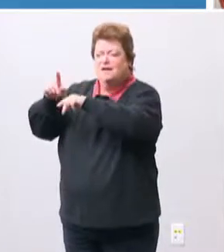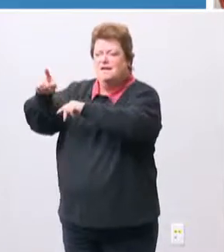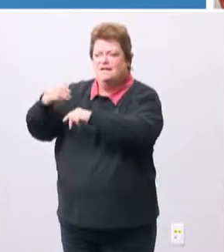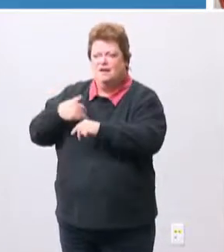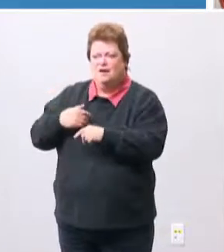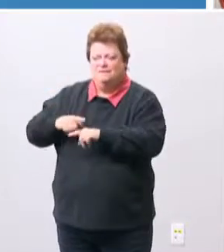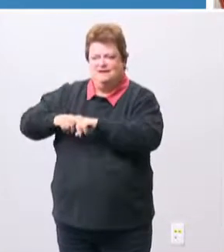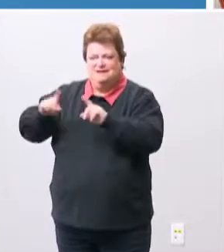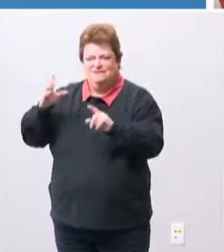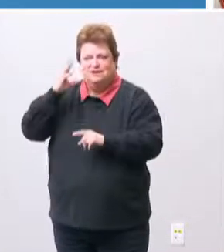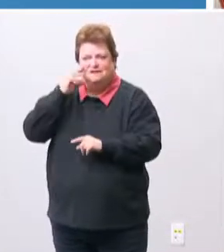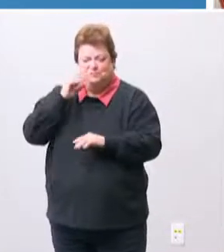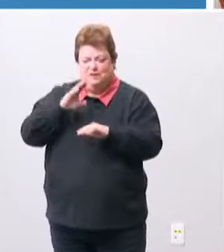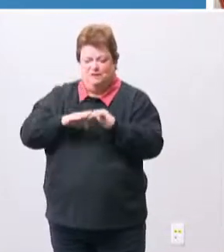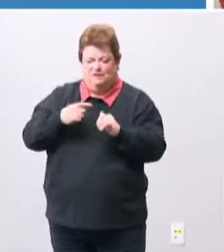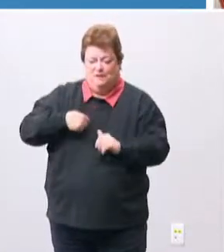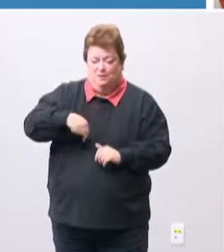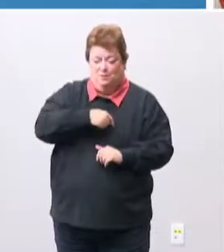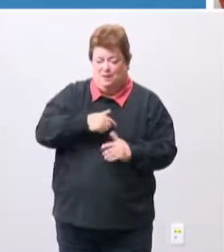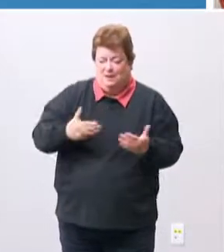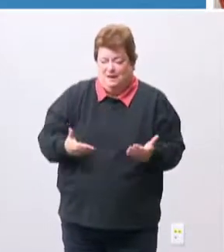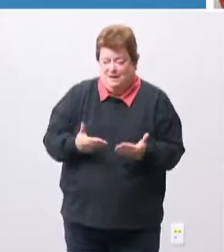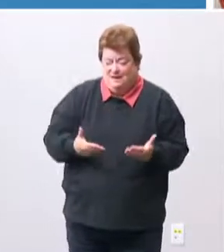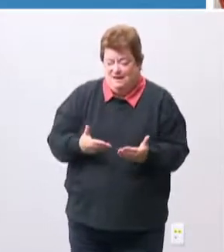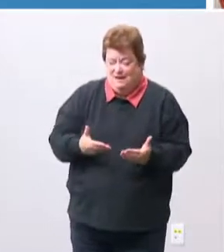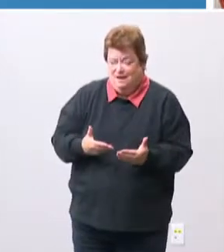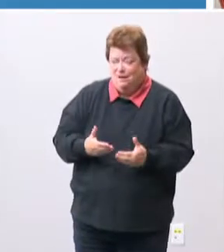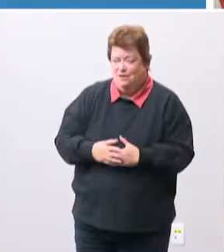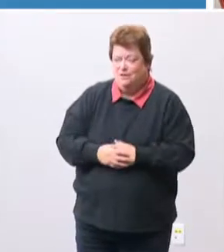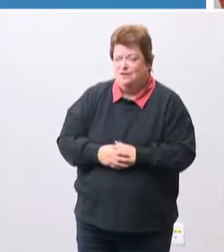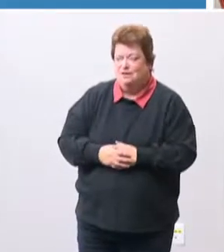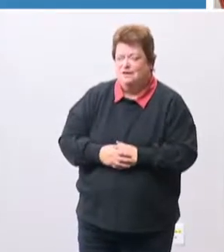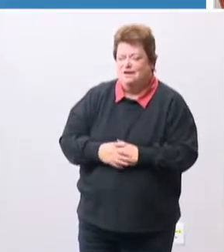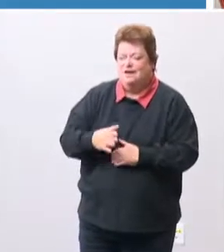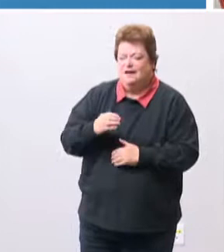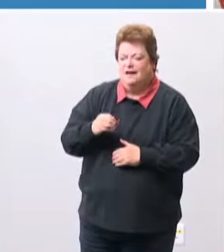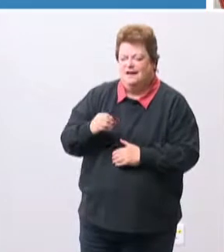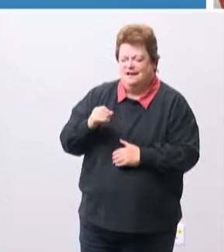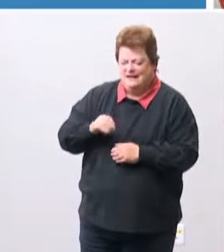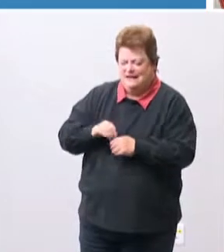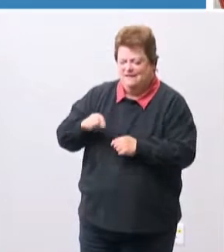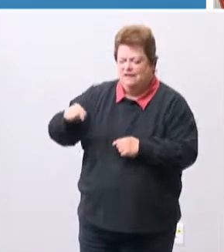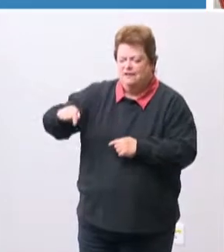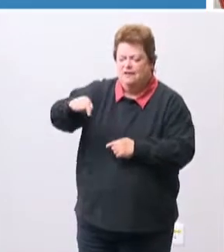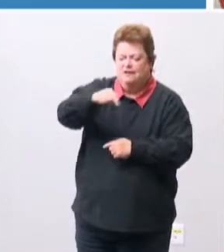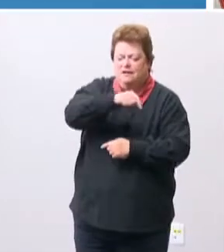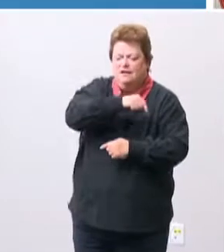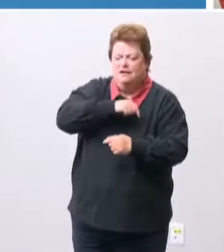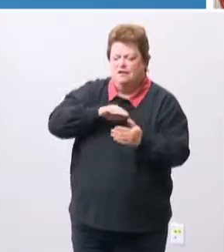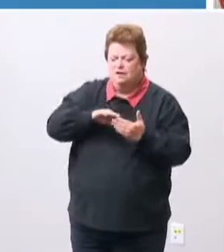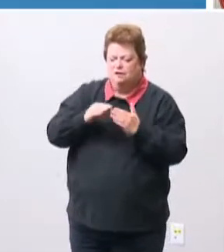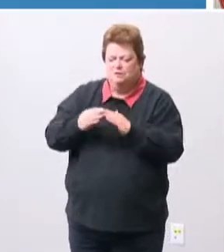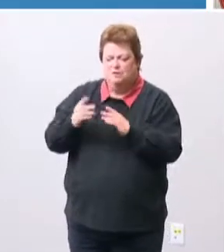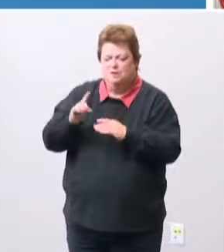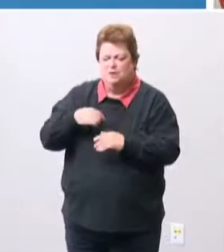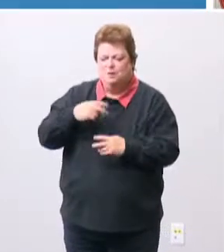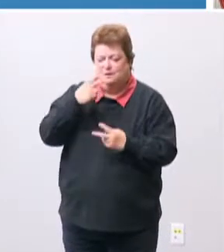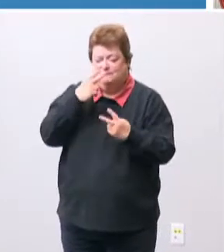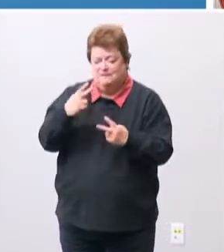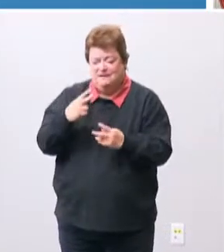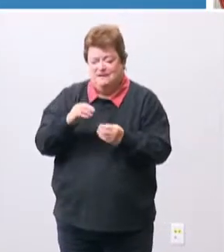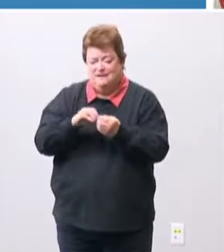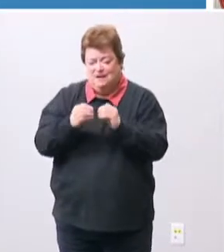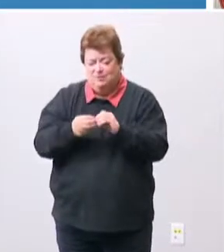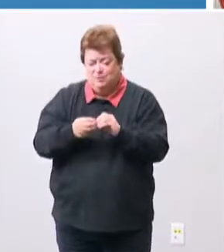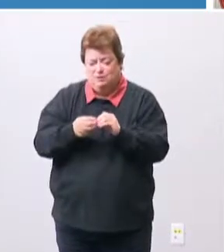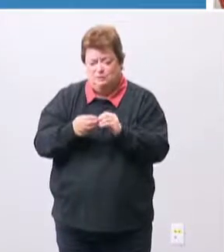experiences than we are per se here. And just in surrounding communities, we've seen this happen where it goes up.